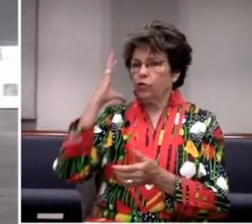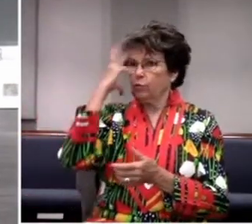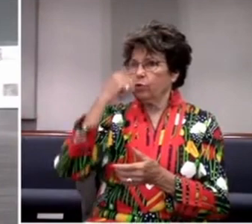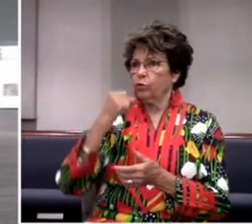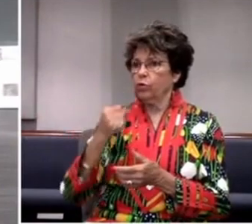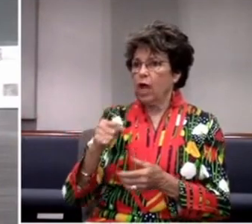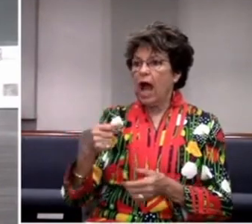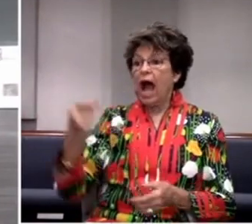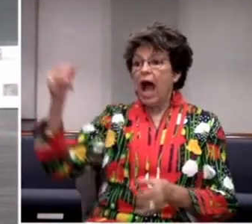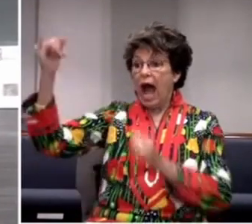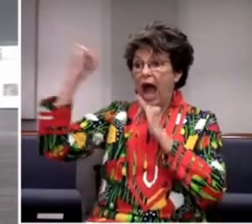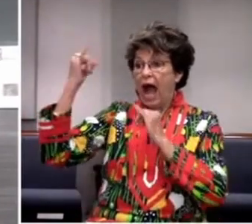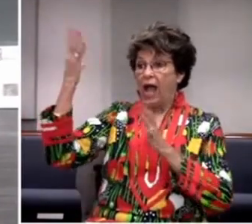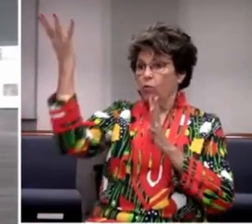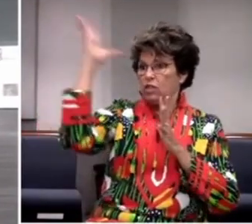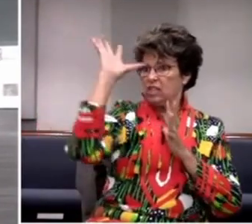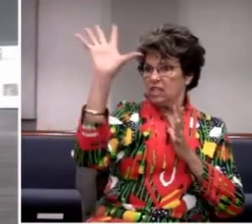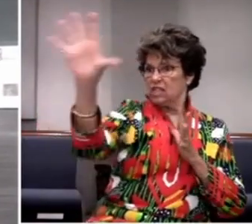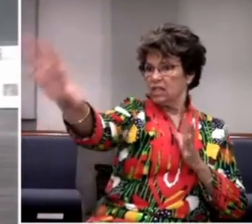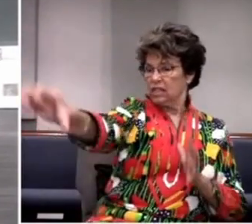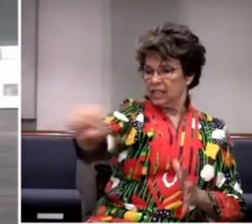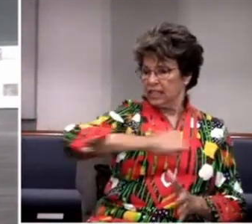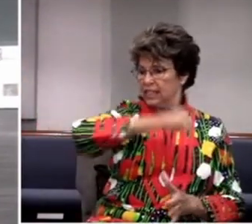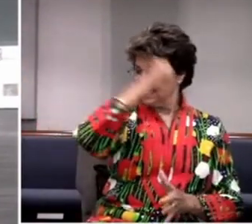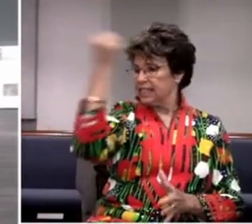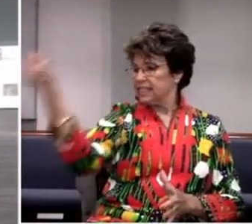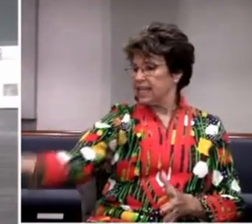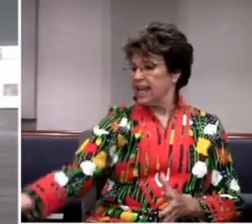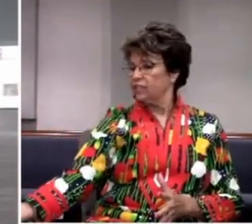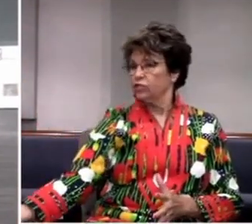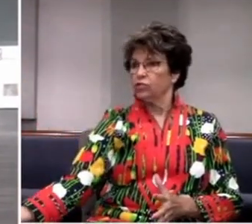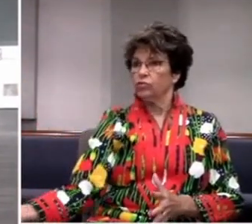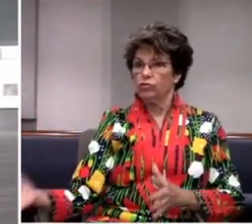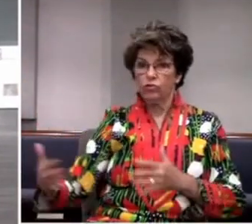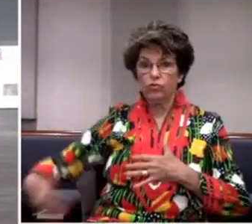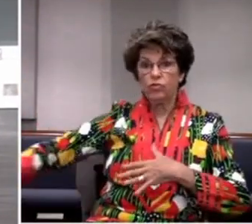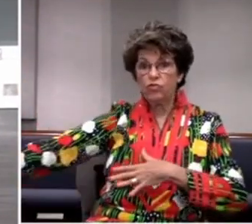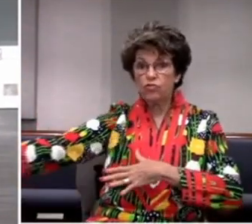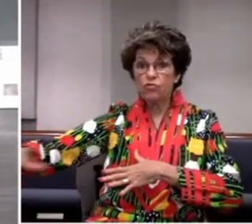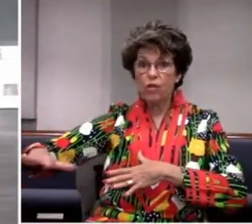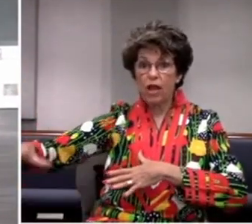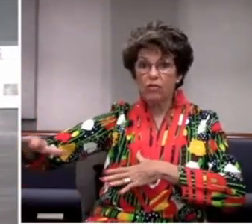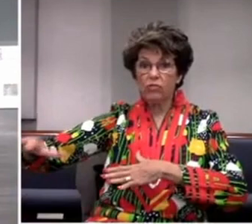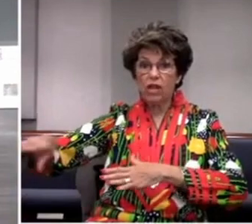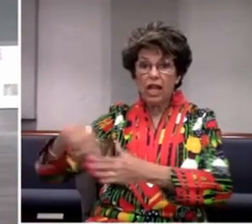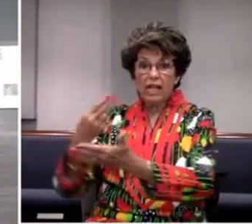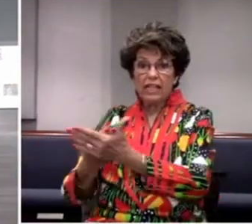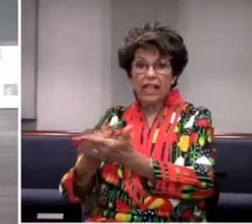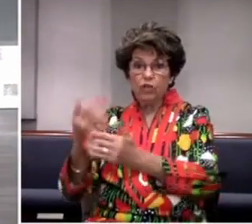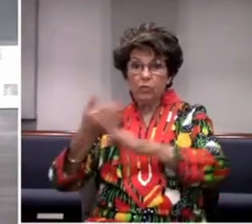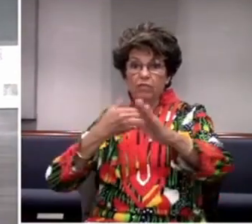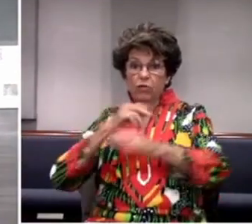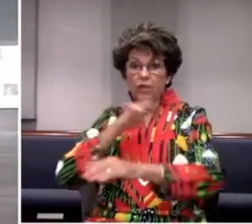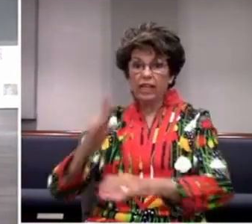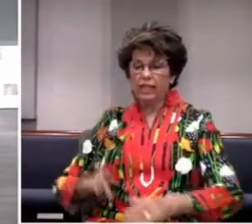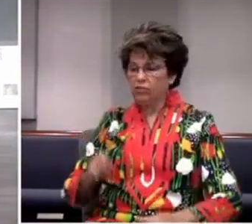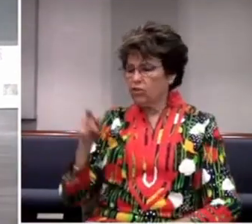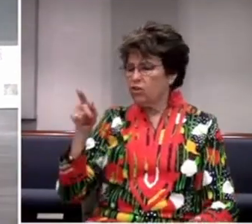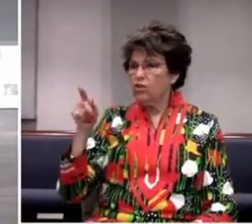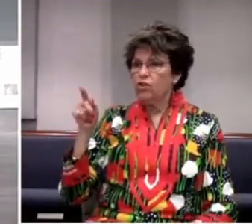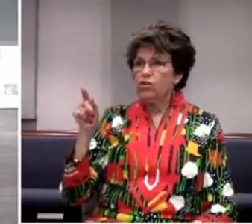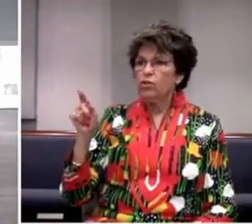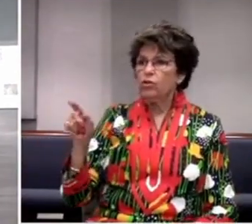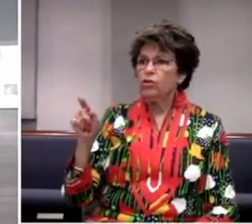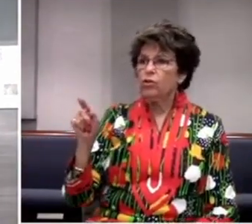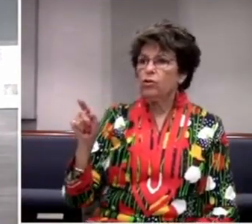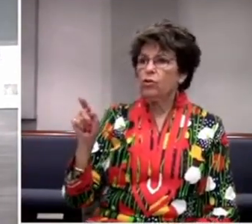to the ground. I will lay thee before kings that they may behold thee. Thou hast defiled thy